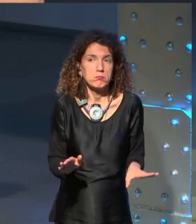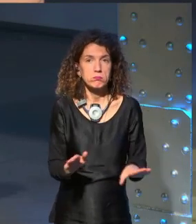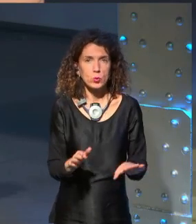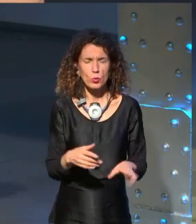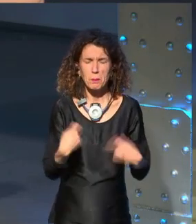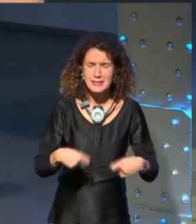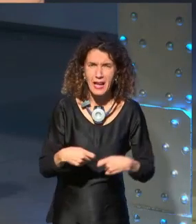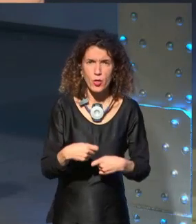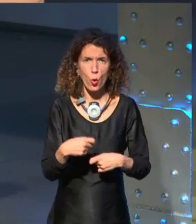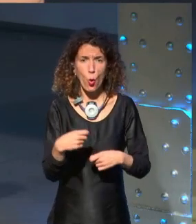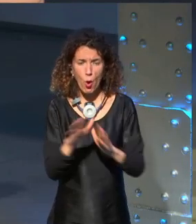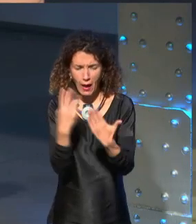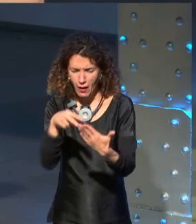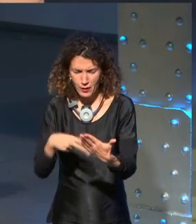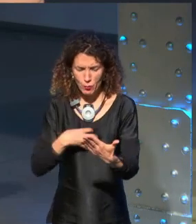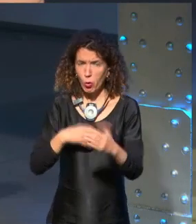If I find,